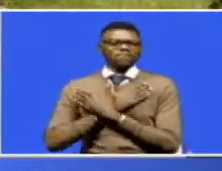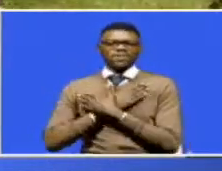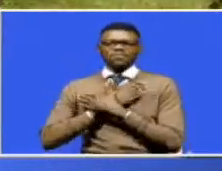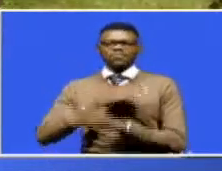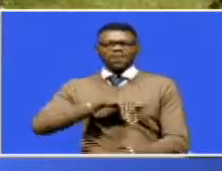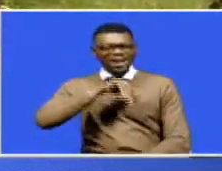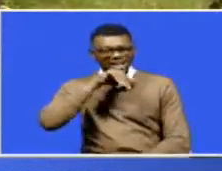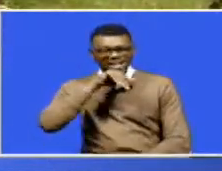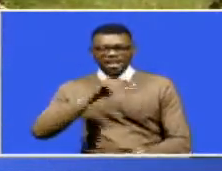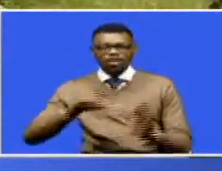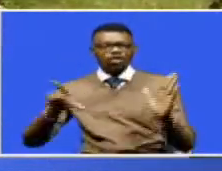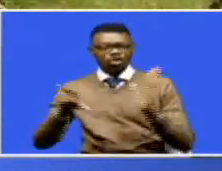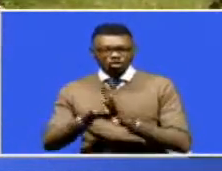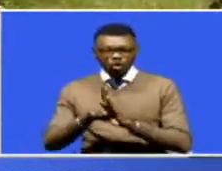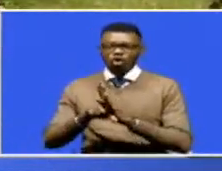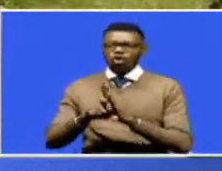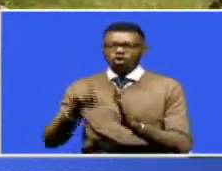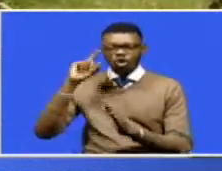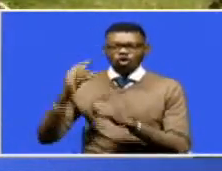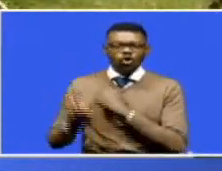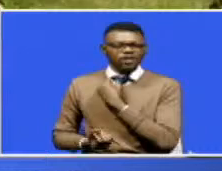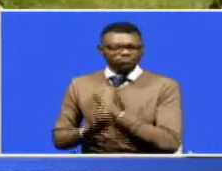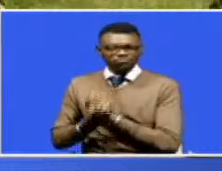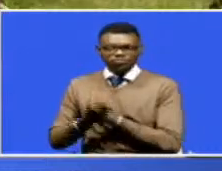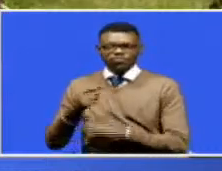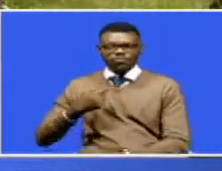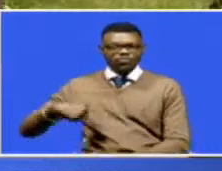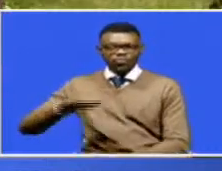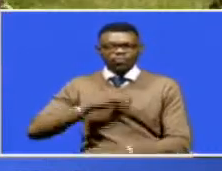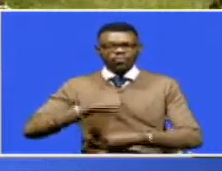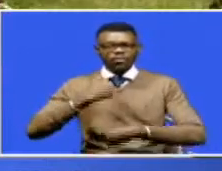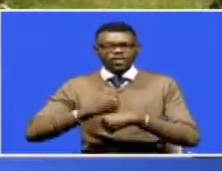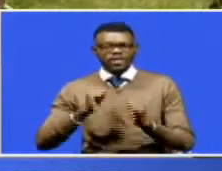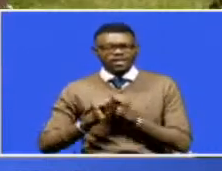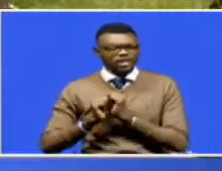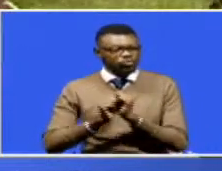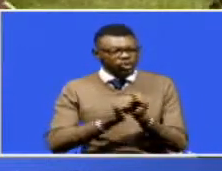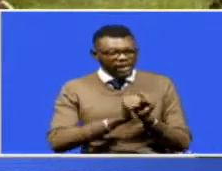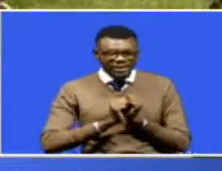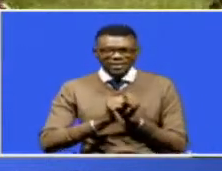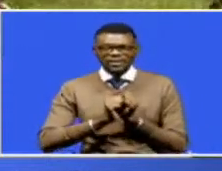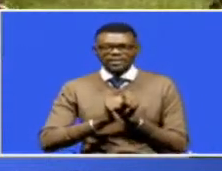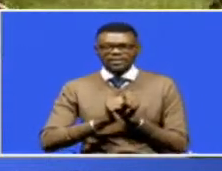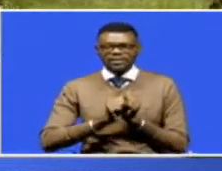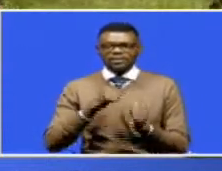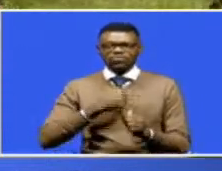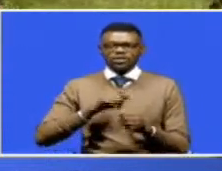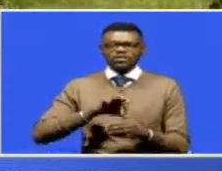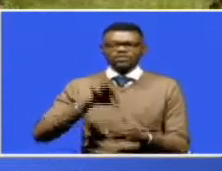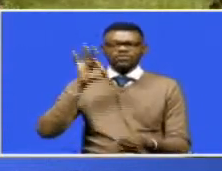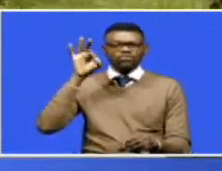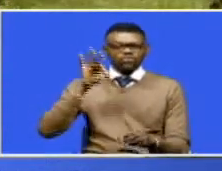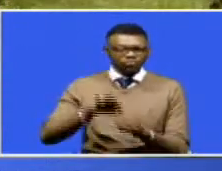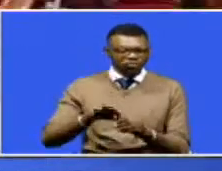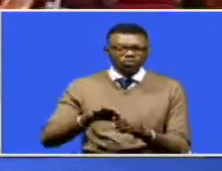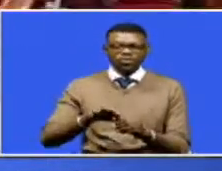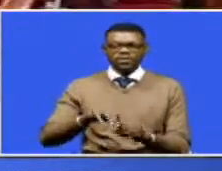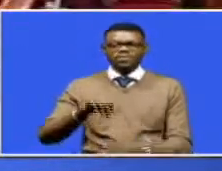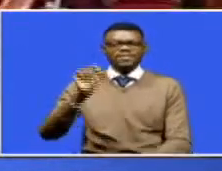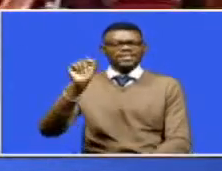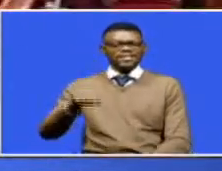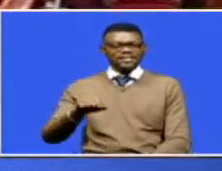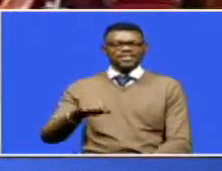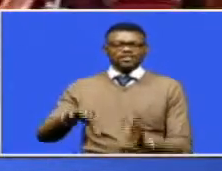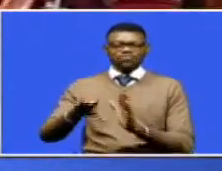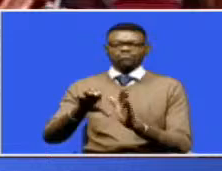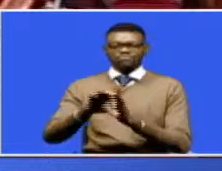to legal matters, and we are in together in this, and we will vote together, yes, for the amendment bill. The bone